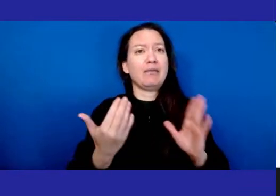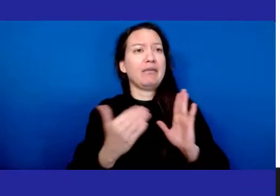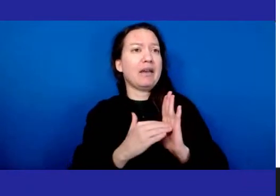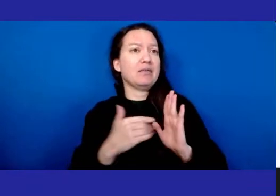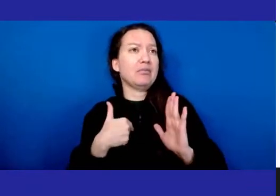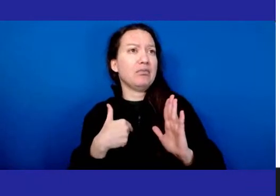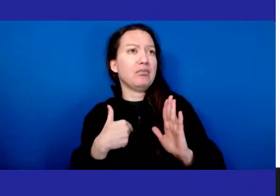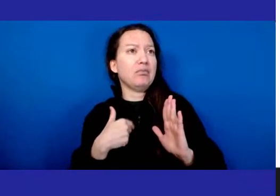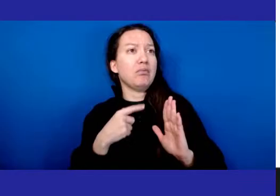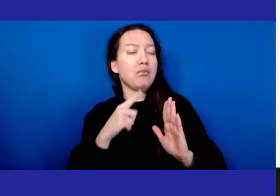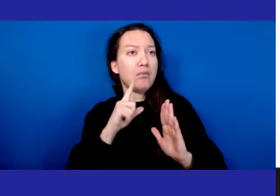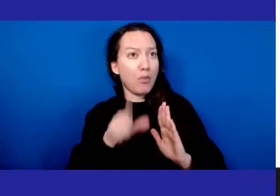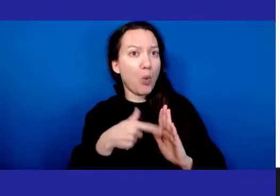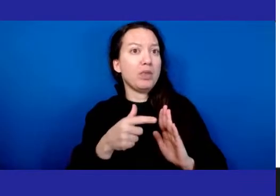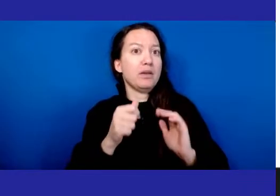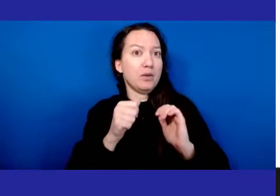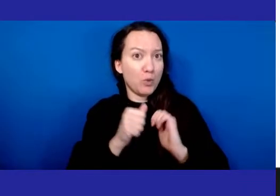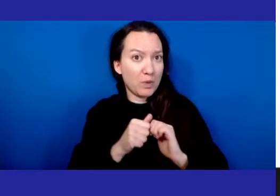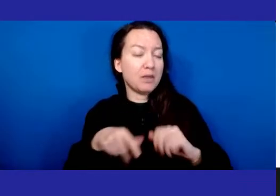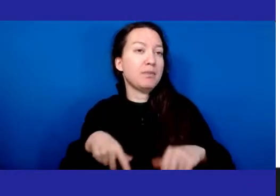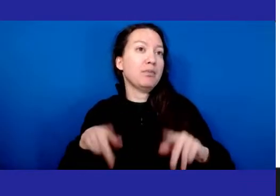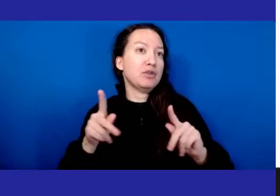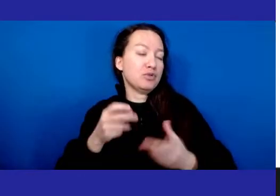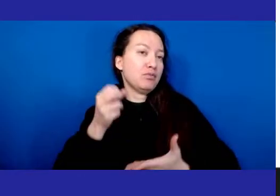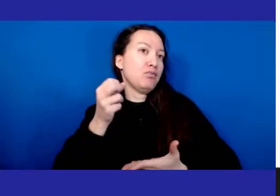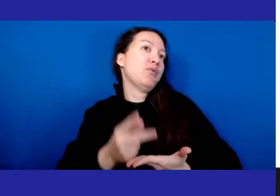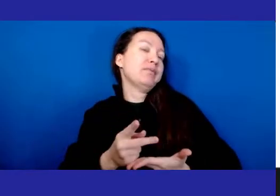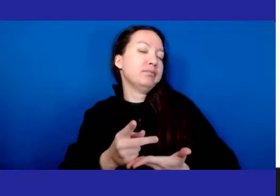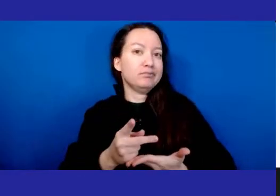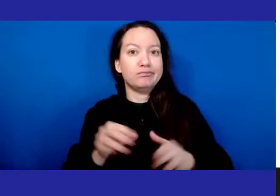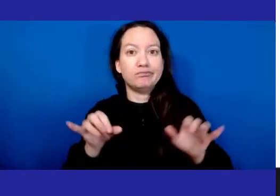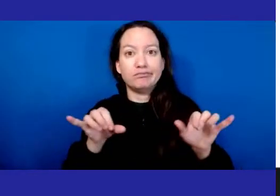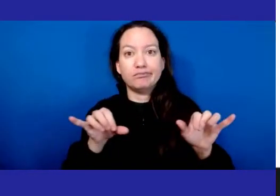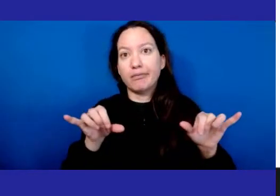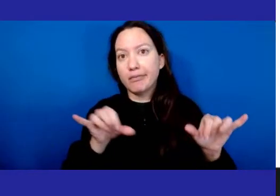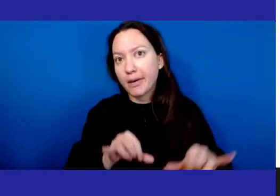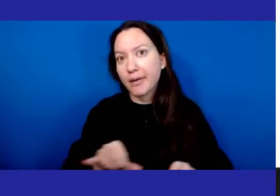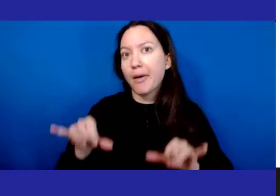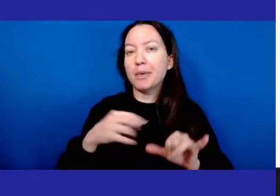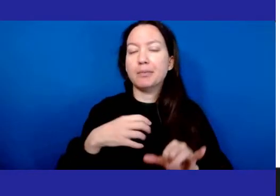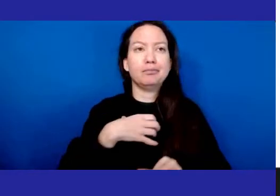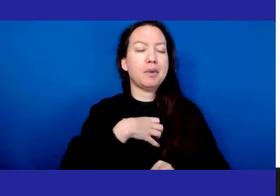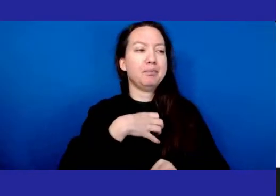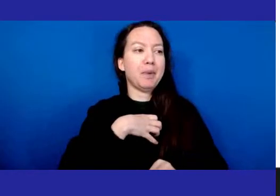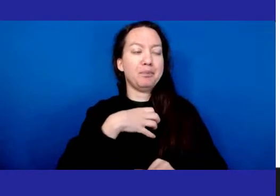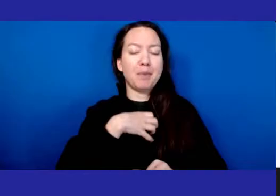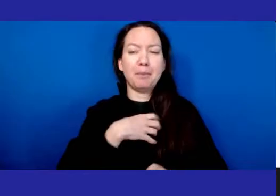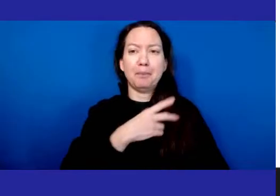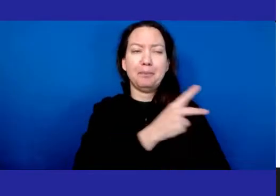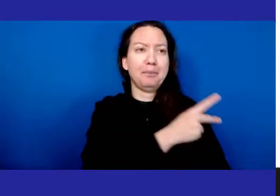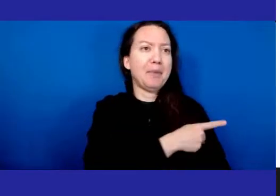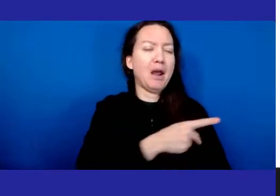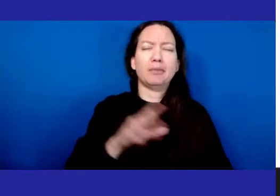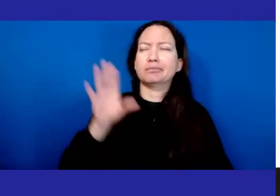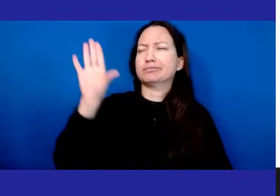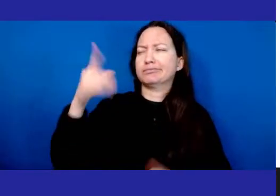with permission, right? But it is such a common complaint of patients that they, have